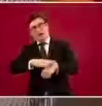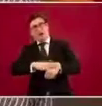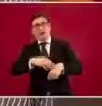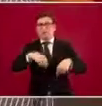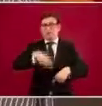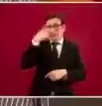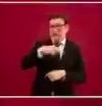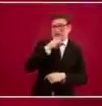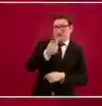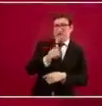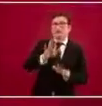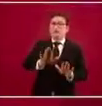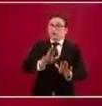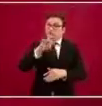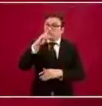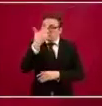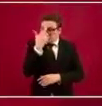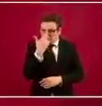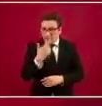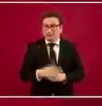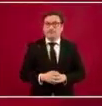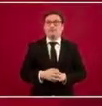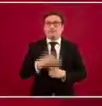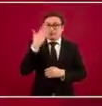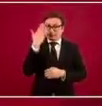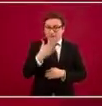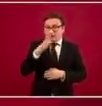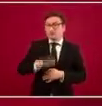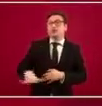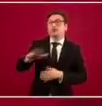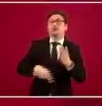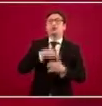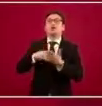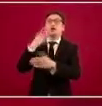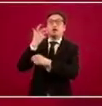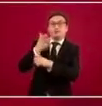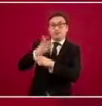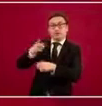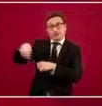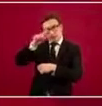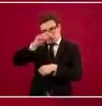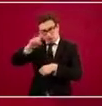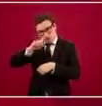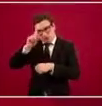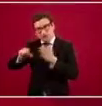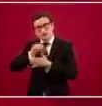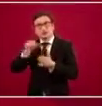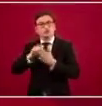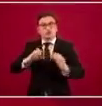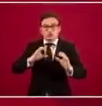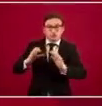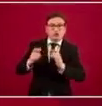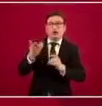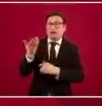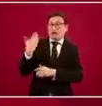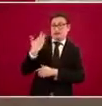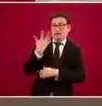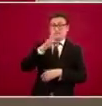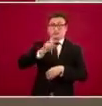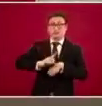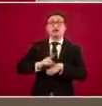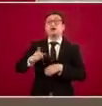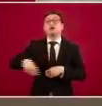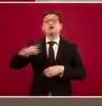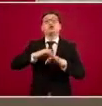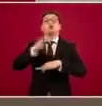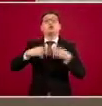has been a controversial topic, but I will remind you again. The Centers for the Control of Disease in the United